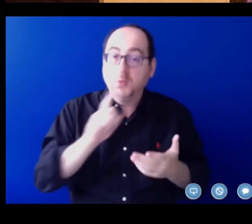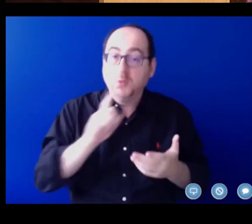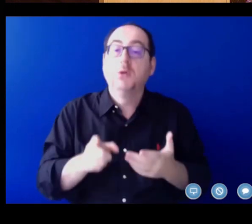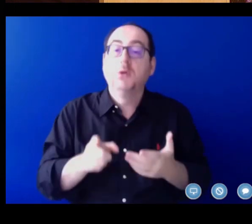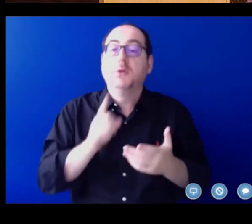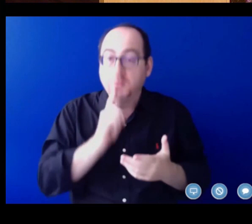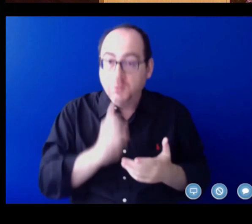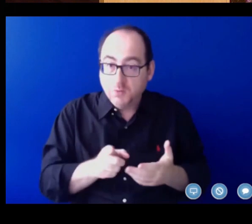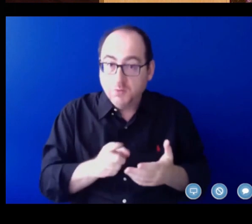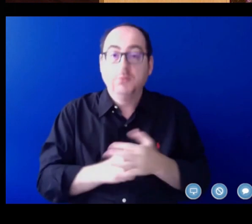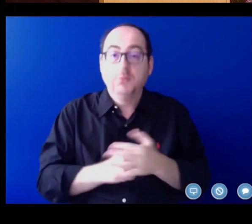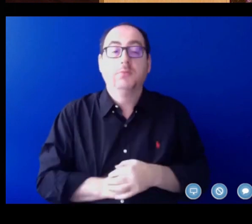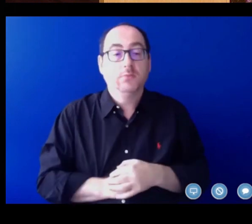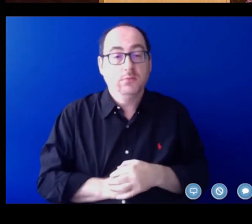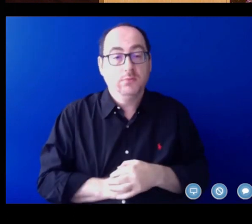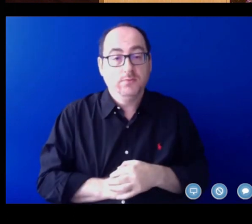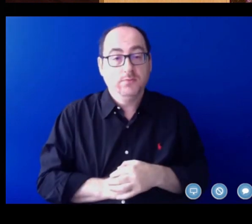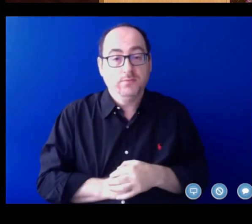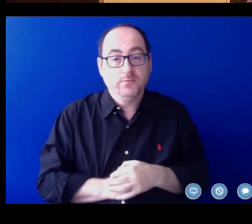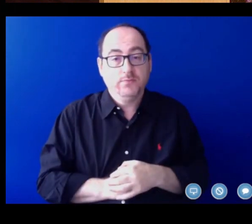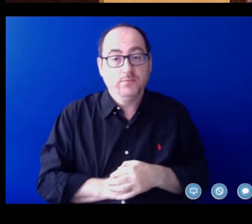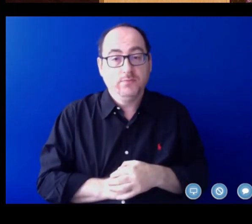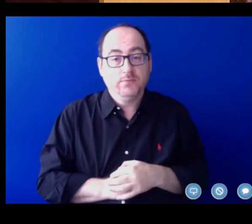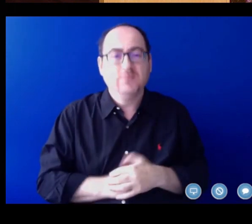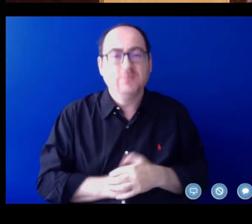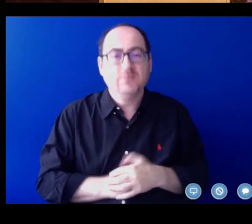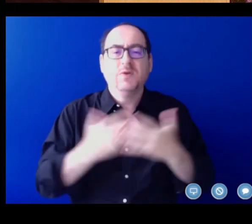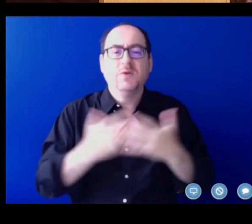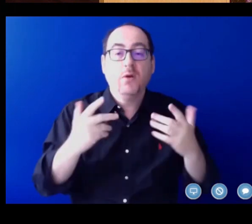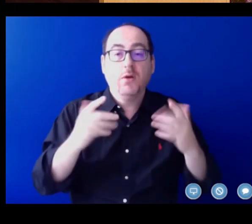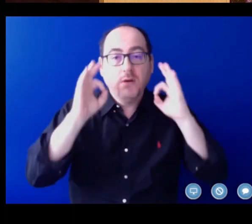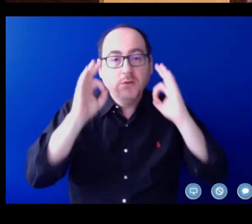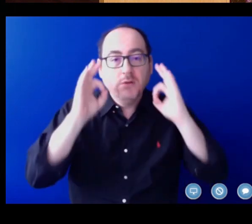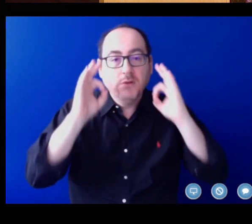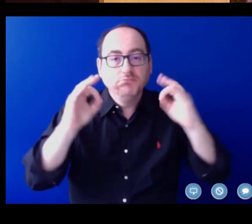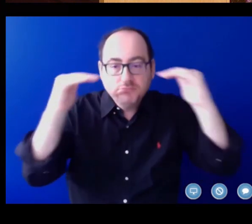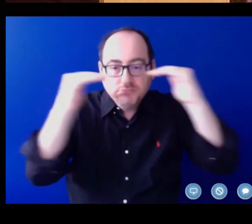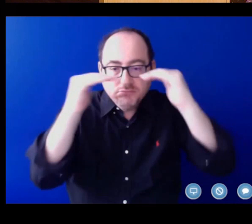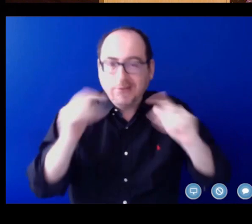and our policies. But I guess that's probably the same here as well.